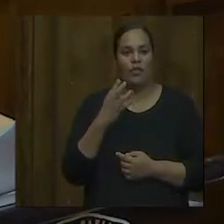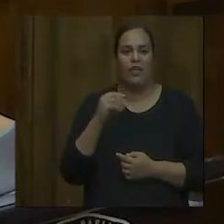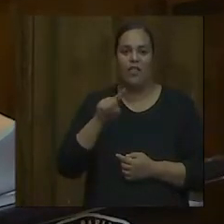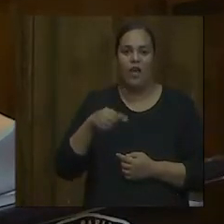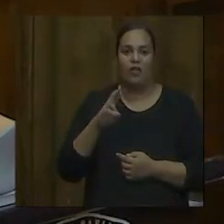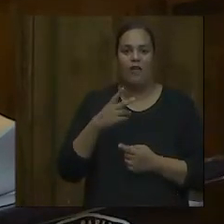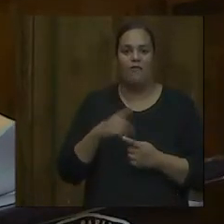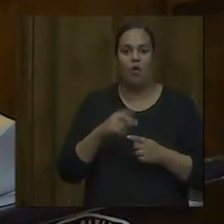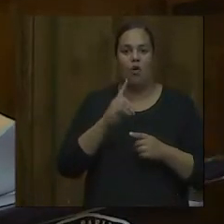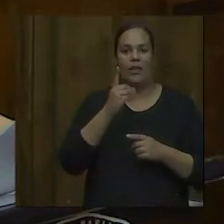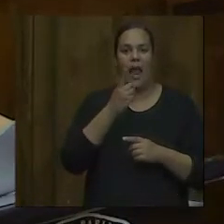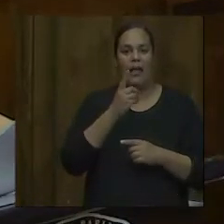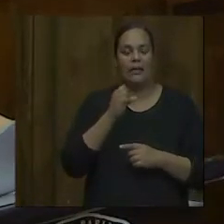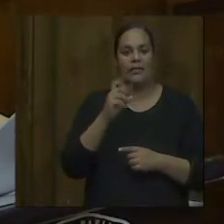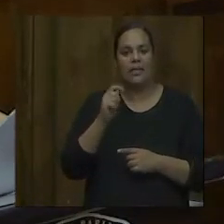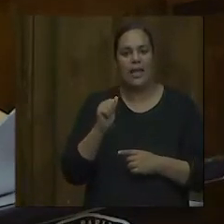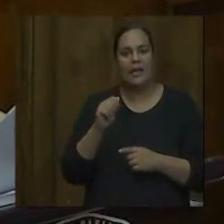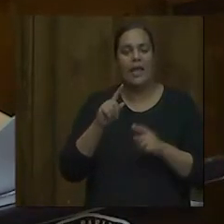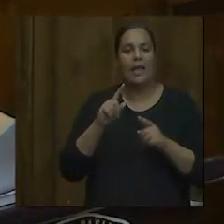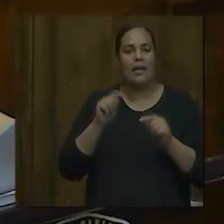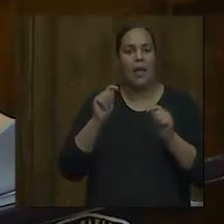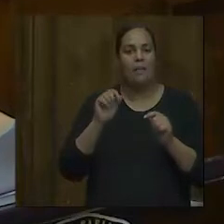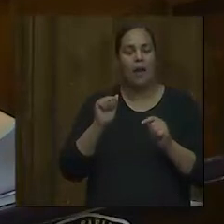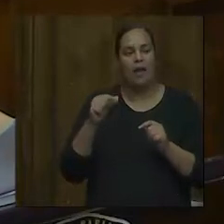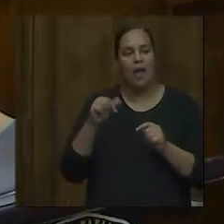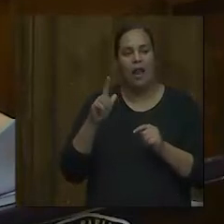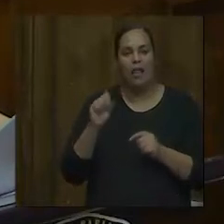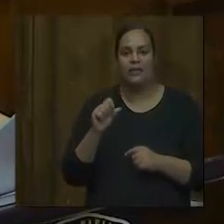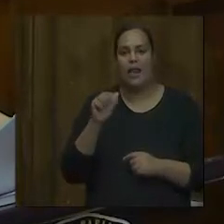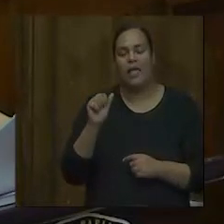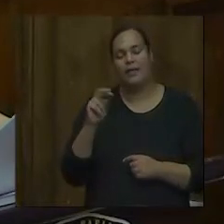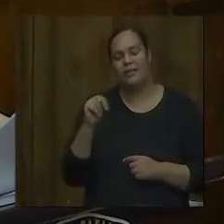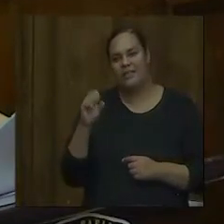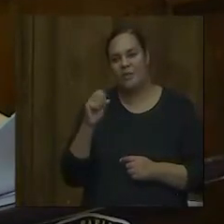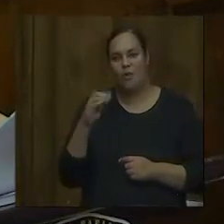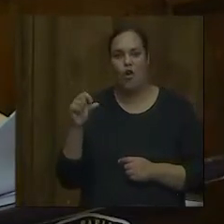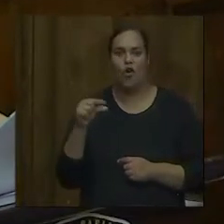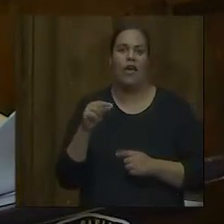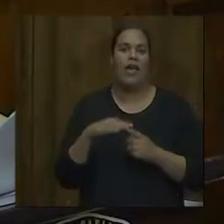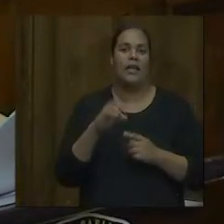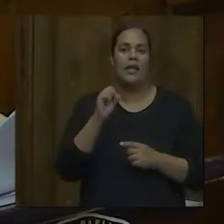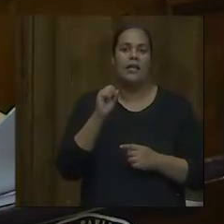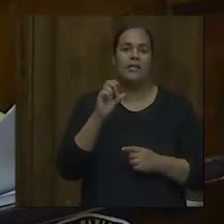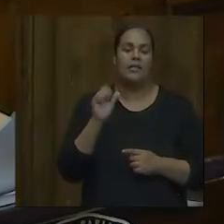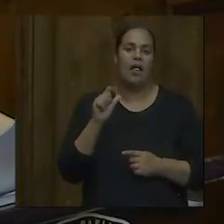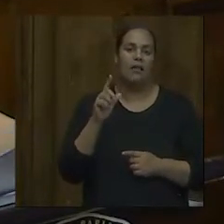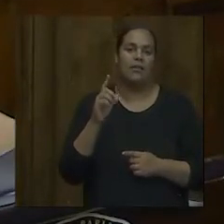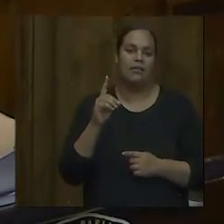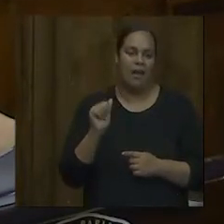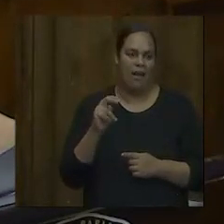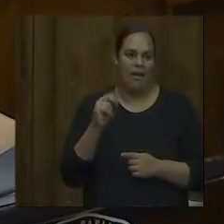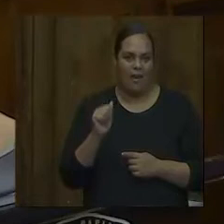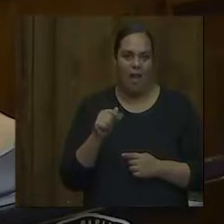to the Drakenstein, Cape Agulhas, Laingsburg, George and Saldanha municipalities. Each municipality is to